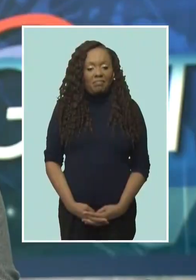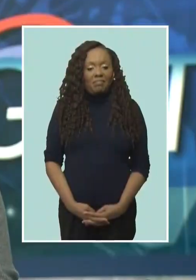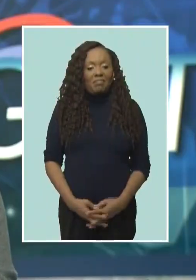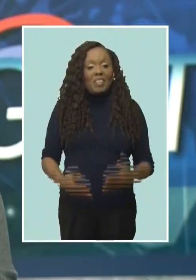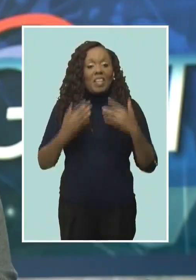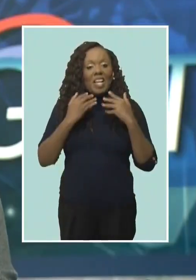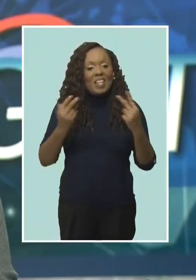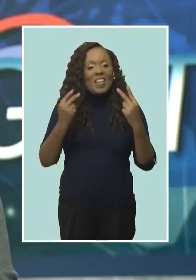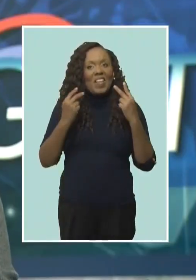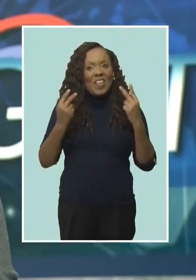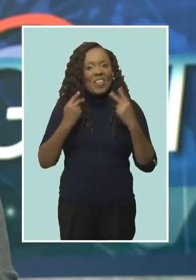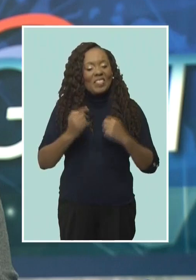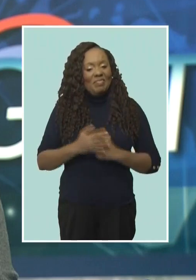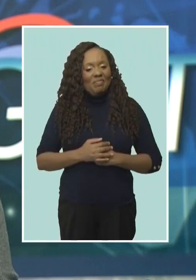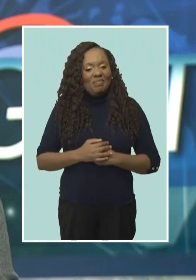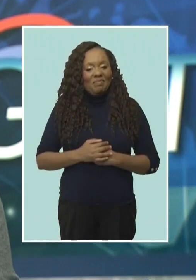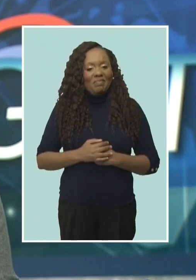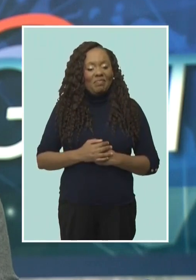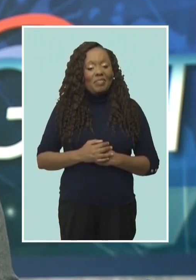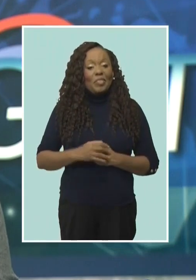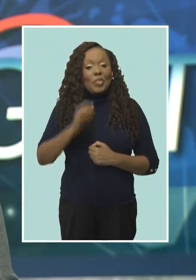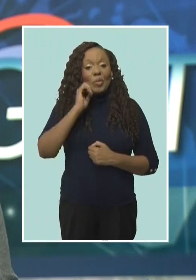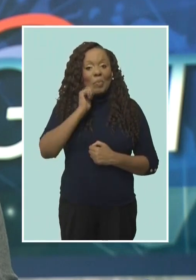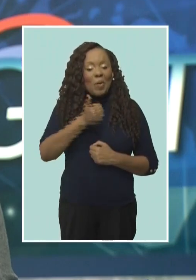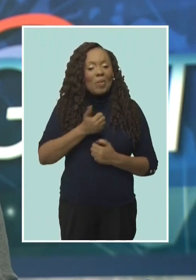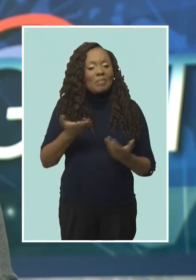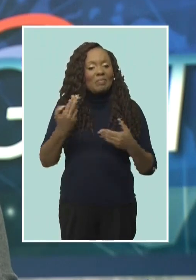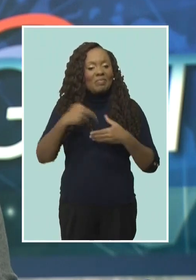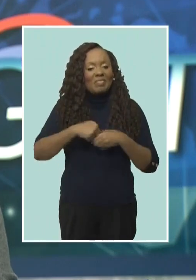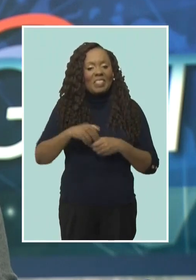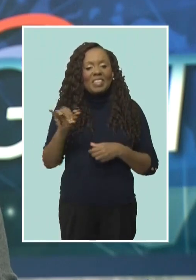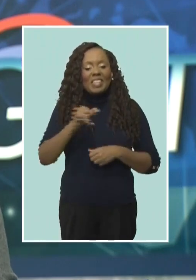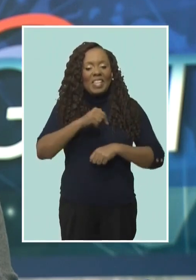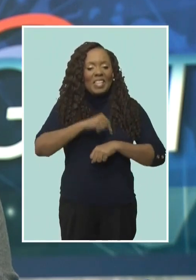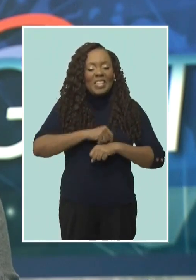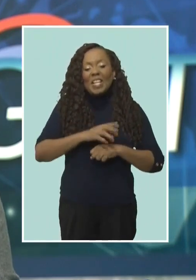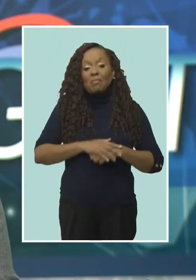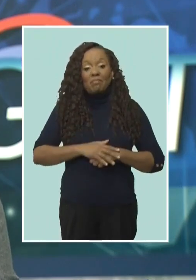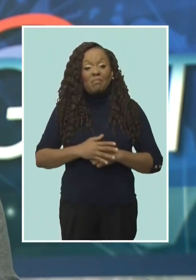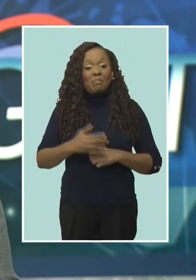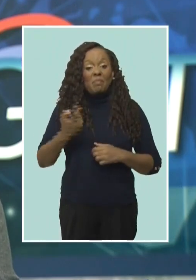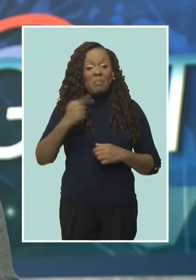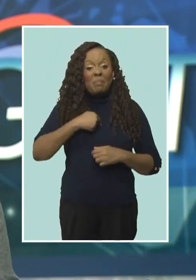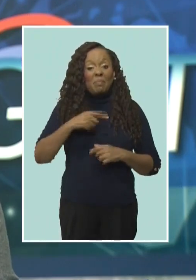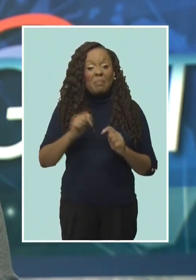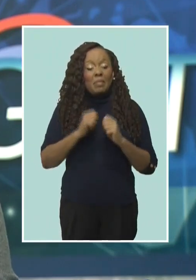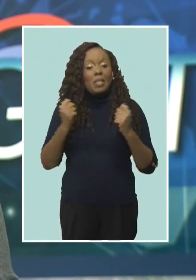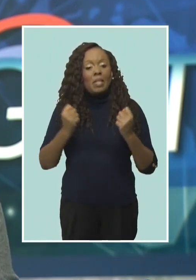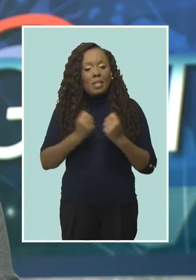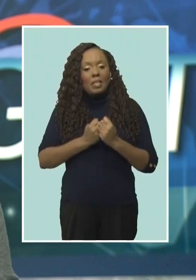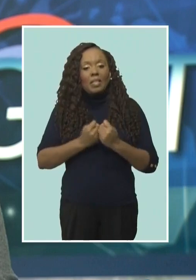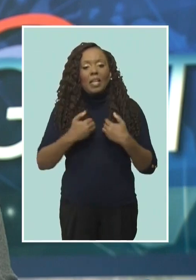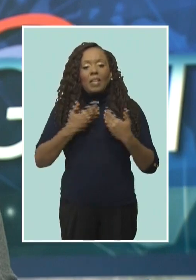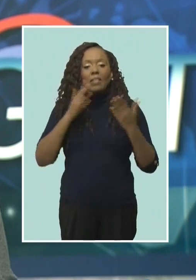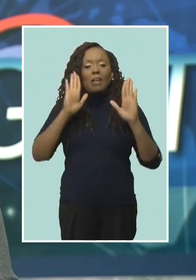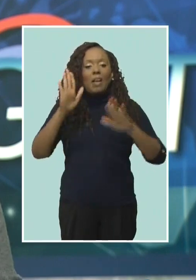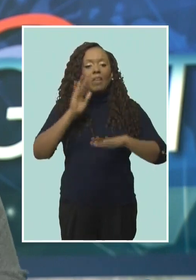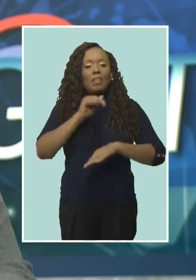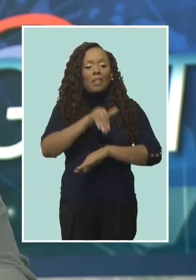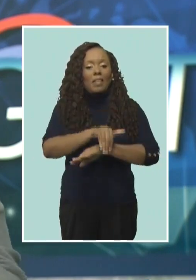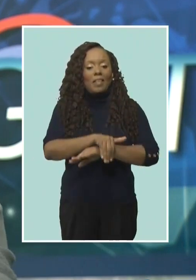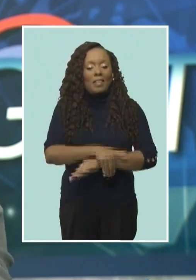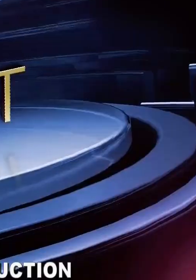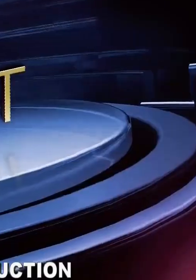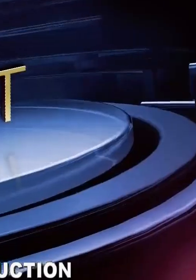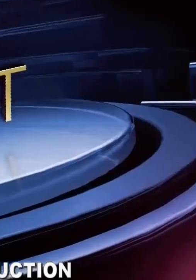Thanks for spending your time with us. Join us back here tomorrow, same time, same station. On behalf of the entire crew, have a great evening.